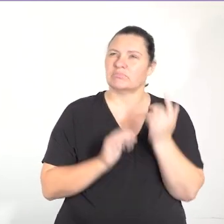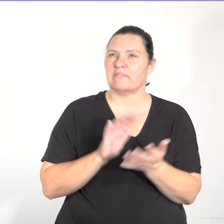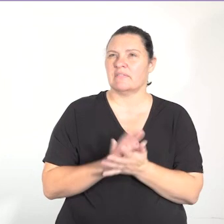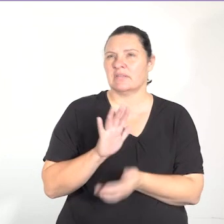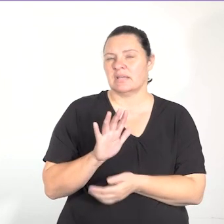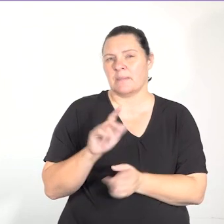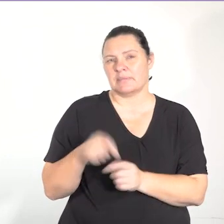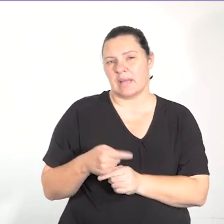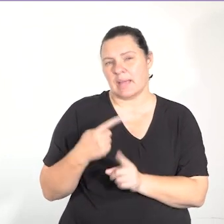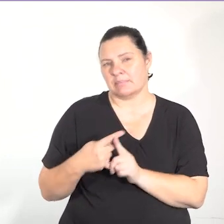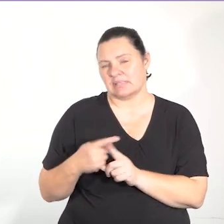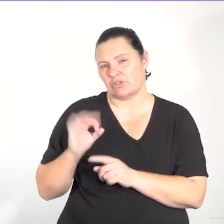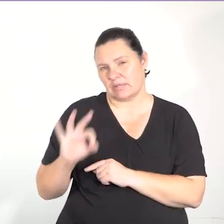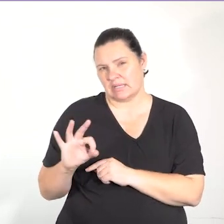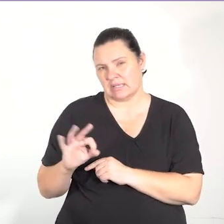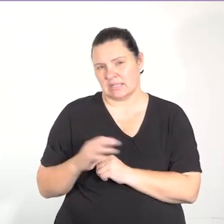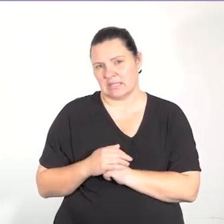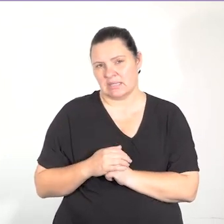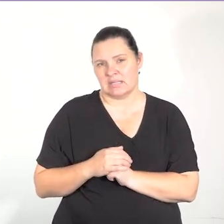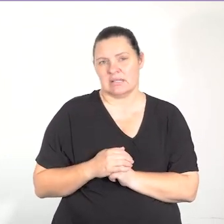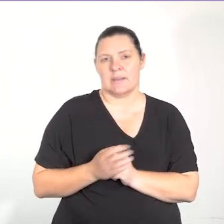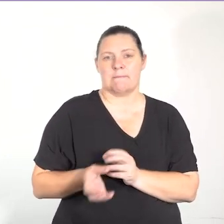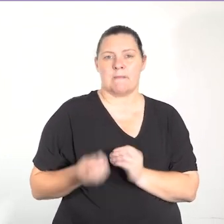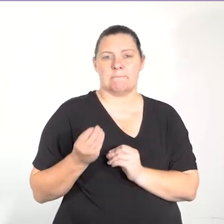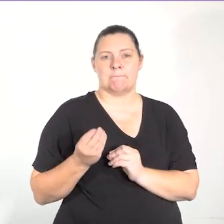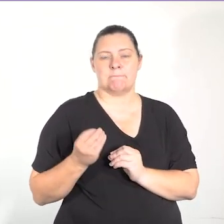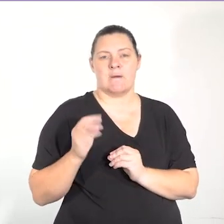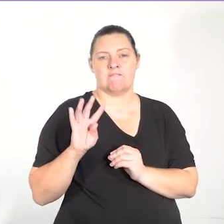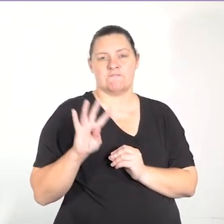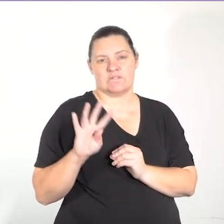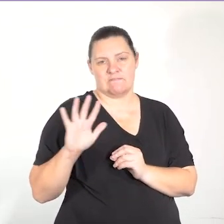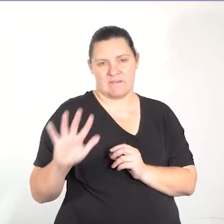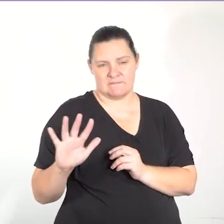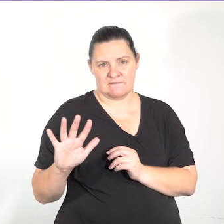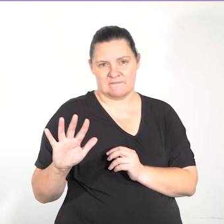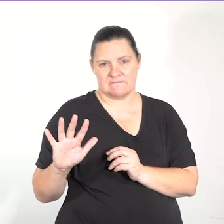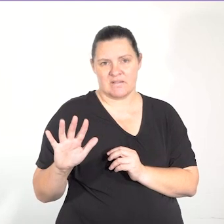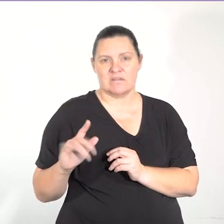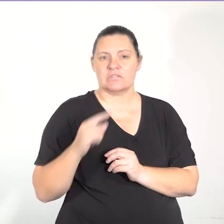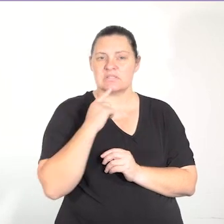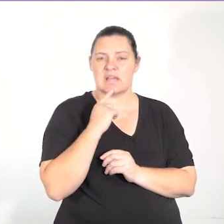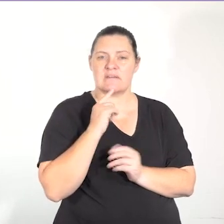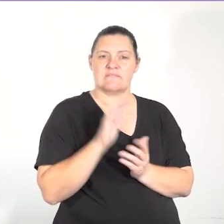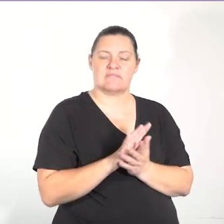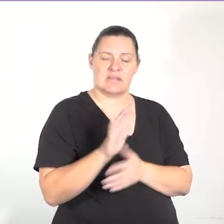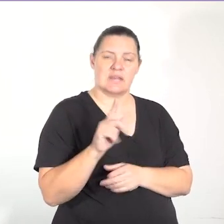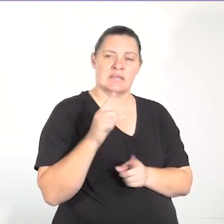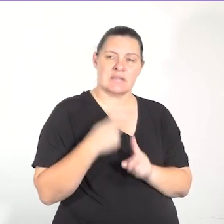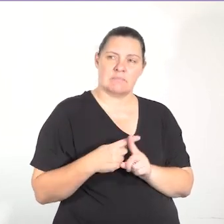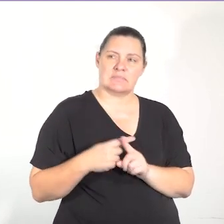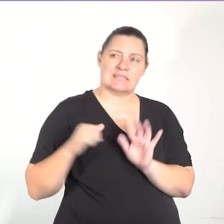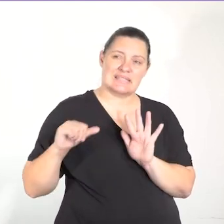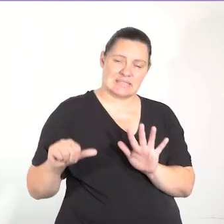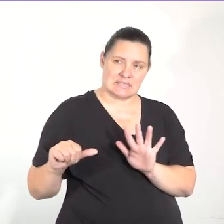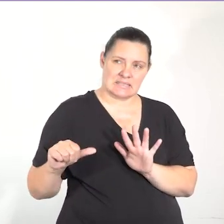of 15 multiplied by 3, which gives us 45. But when we say 15